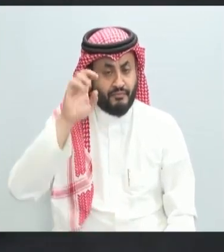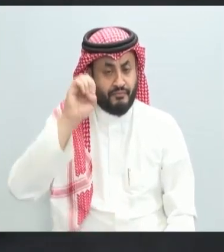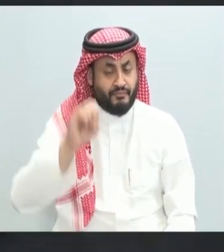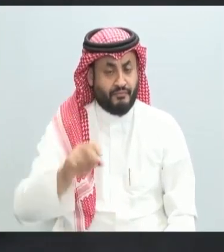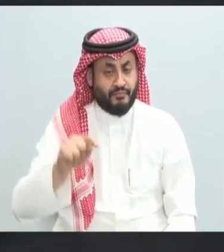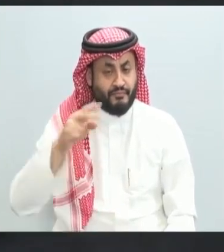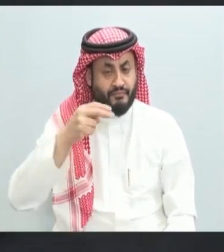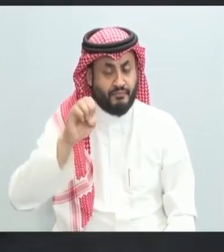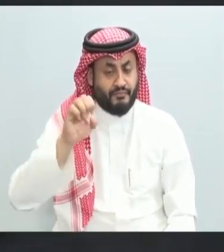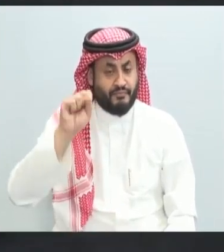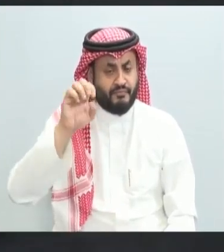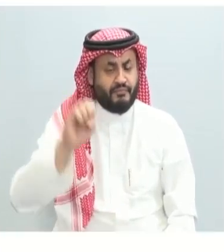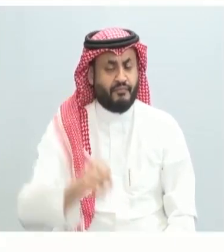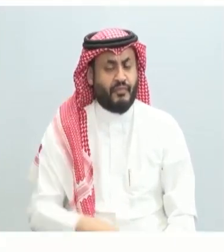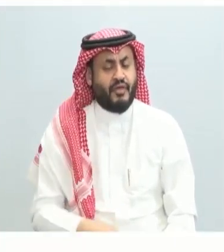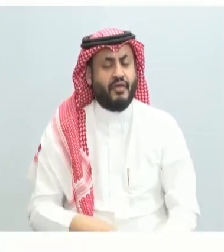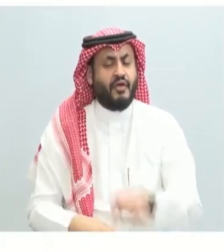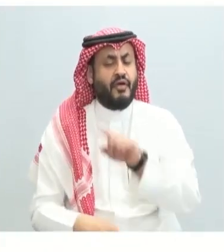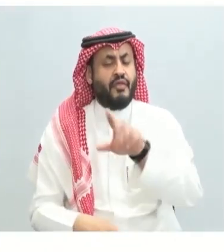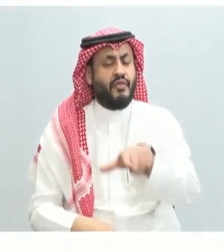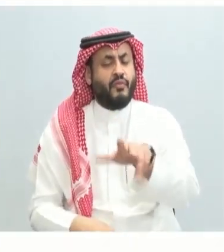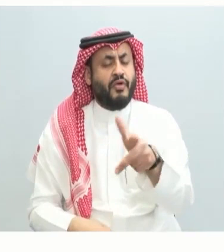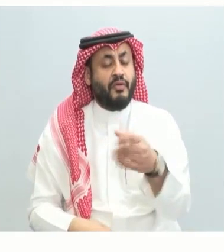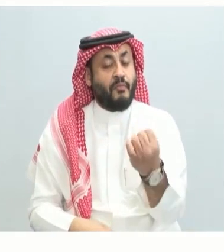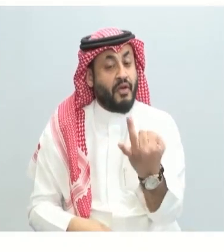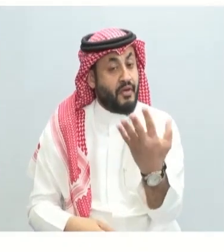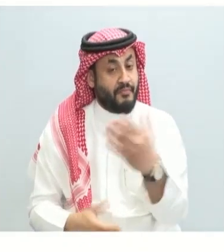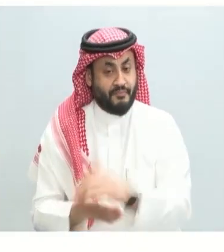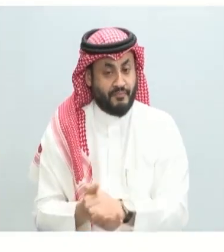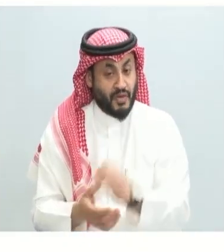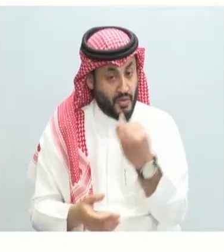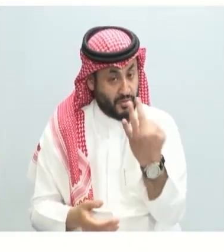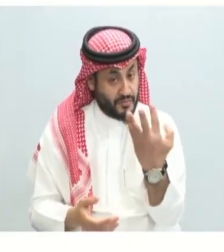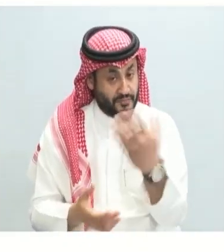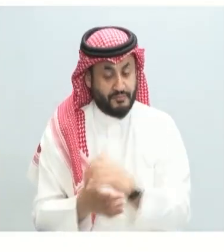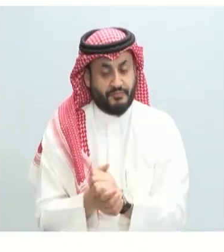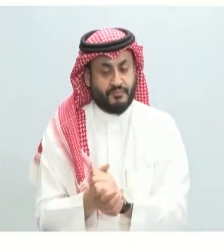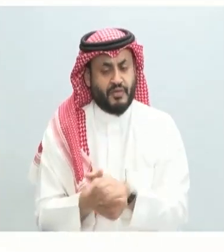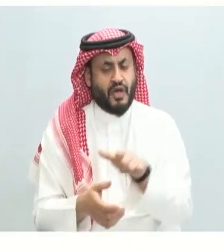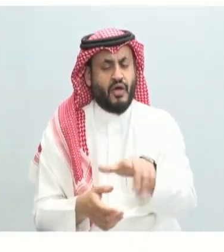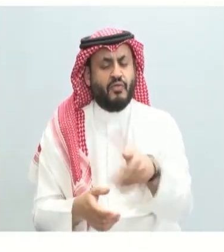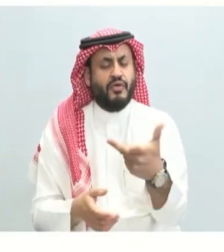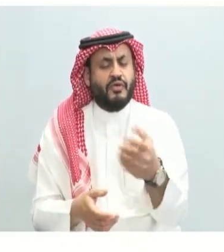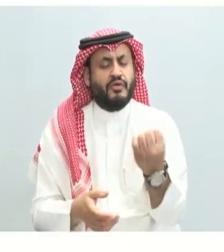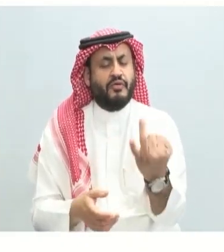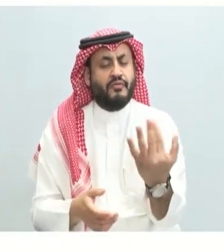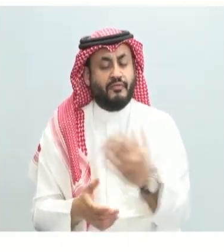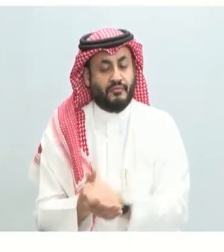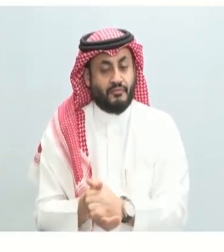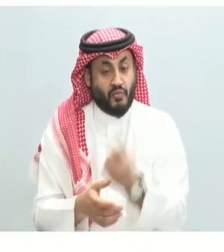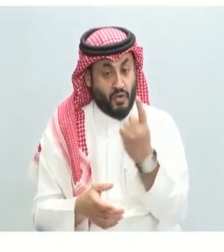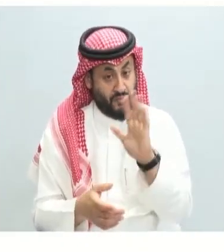say after me. What are these? What are these?